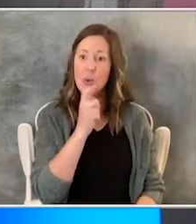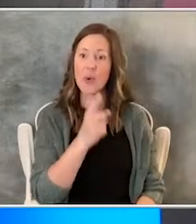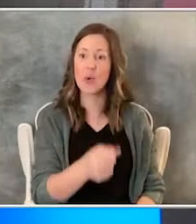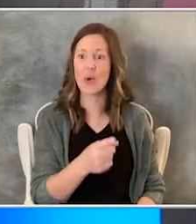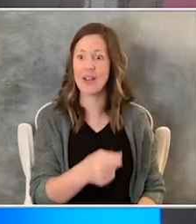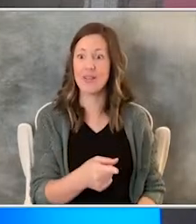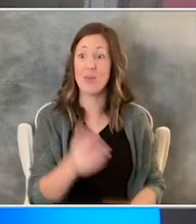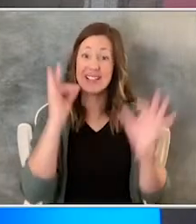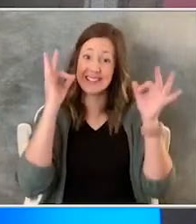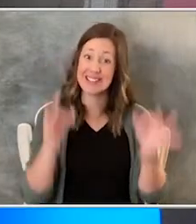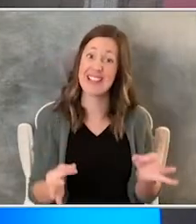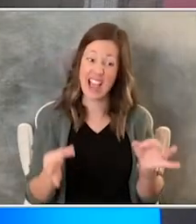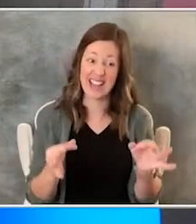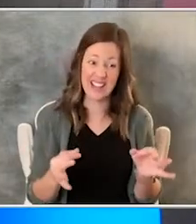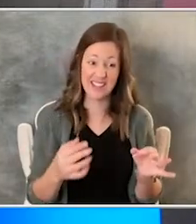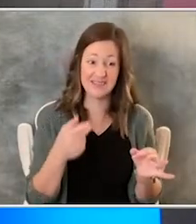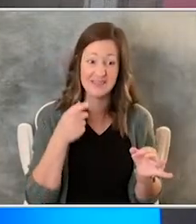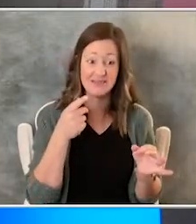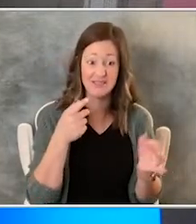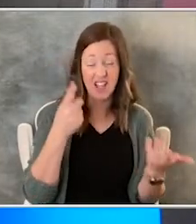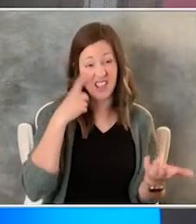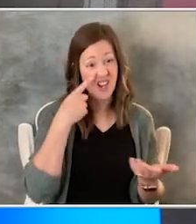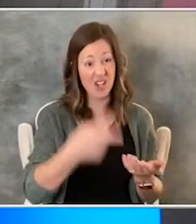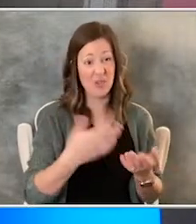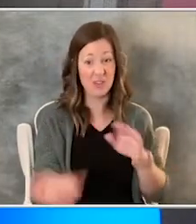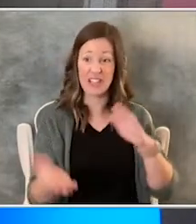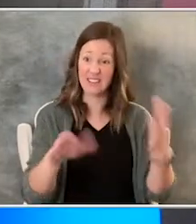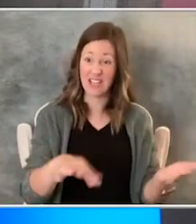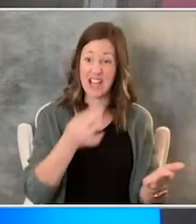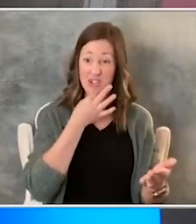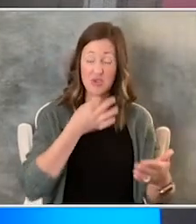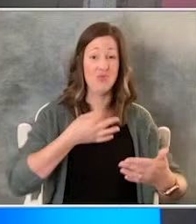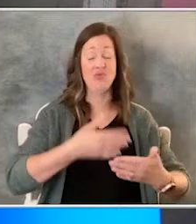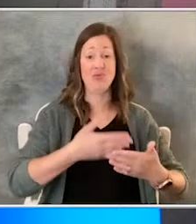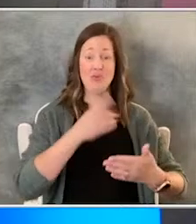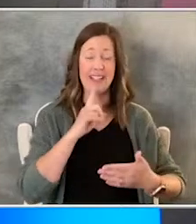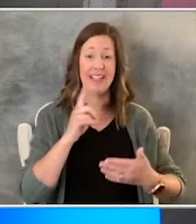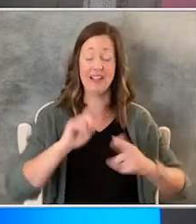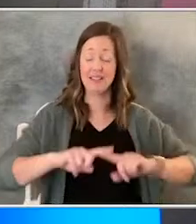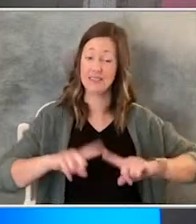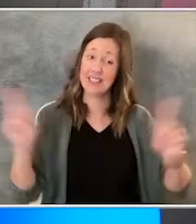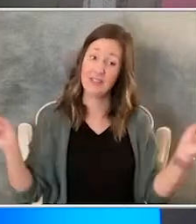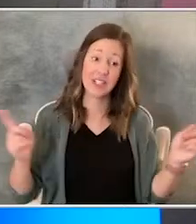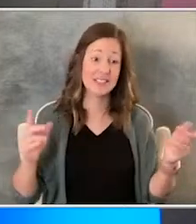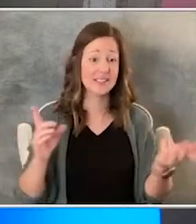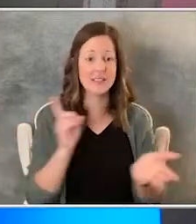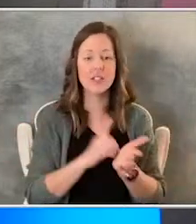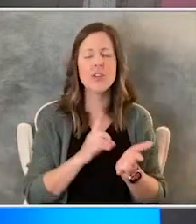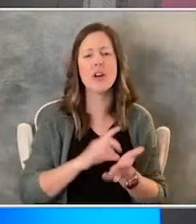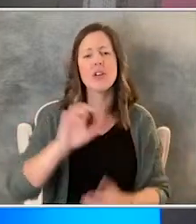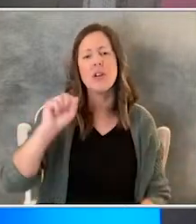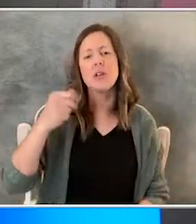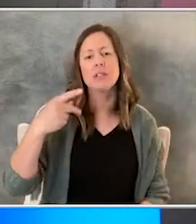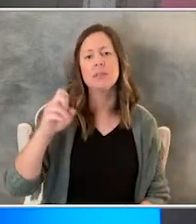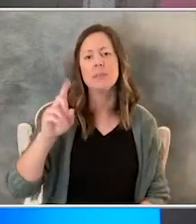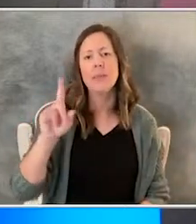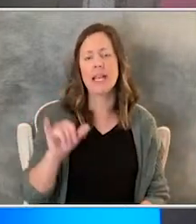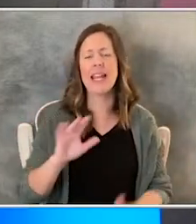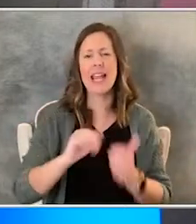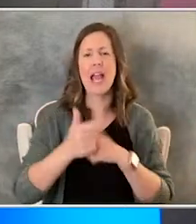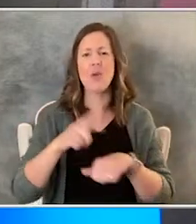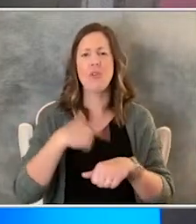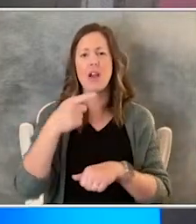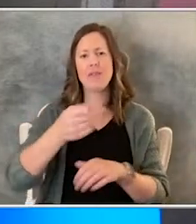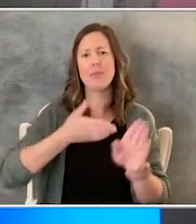collaterals and go back up the artery that's blocked in a kind of a backdoor fashion. And so a lot of that